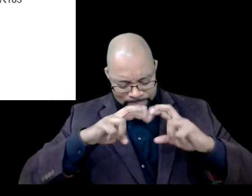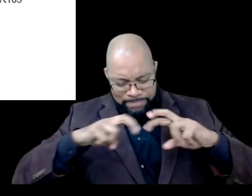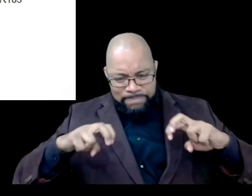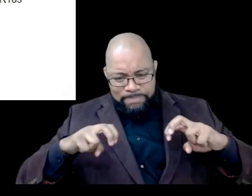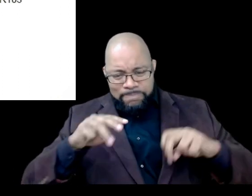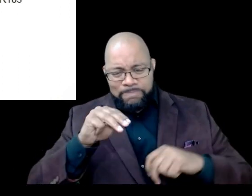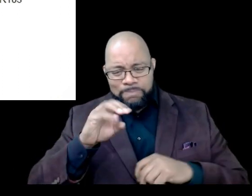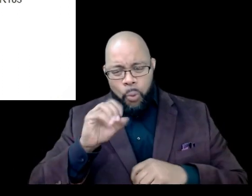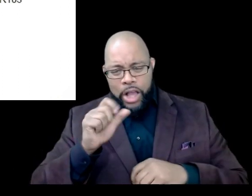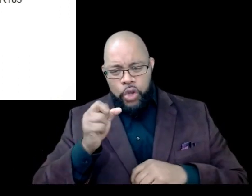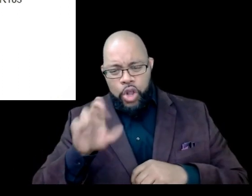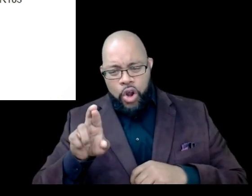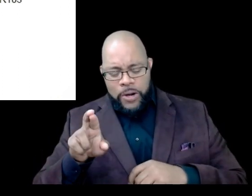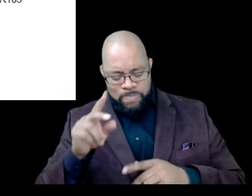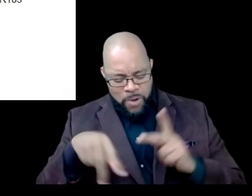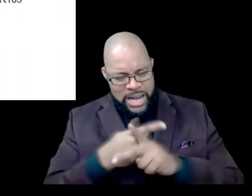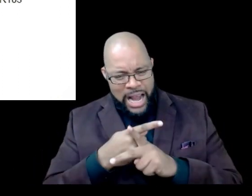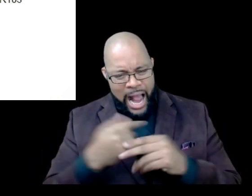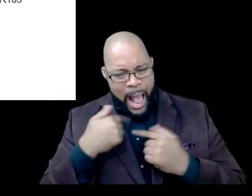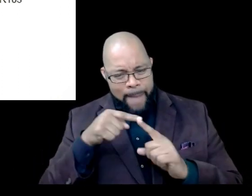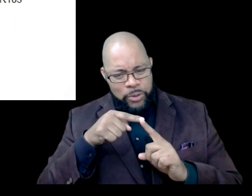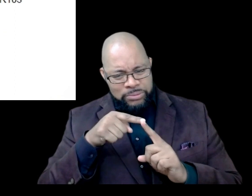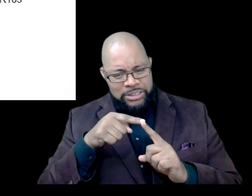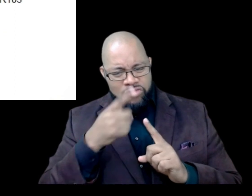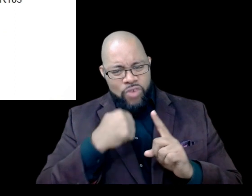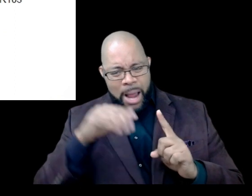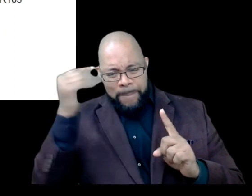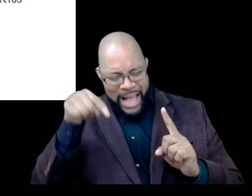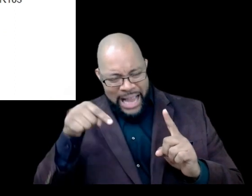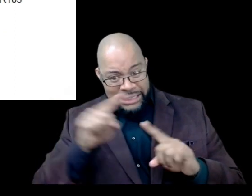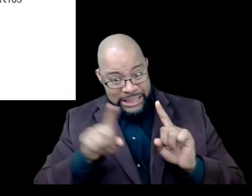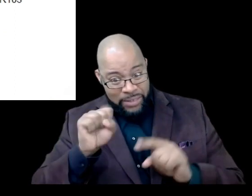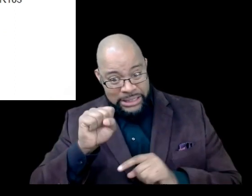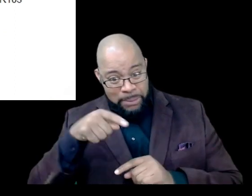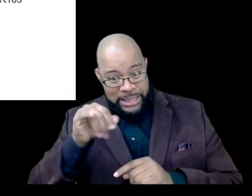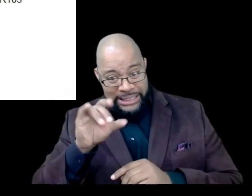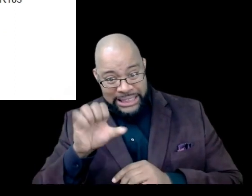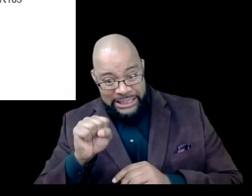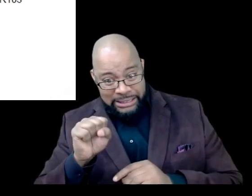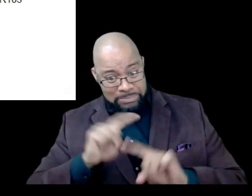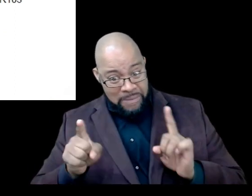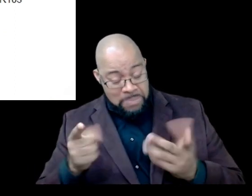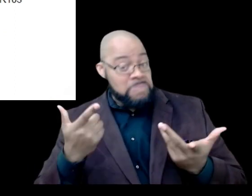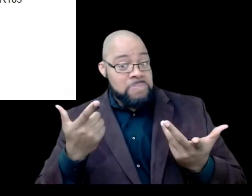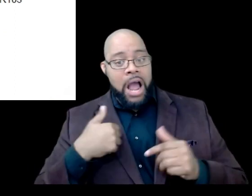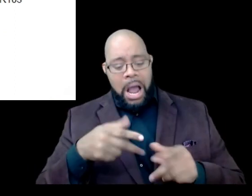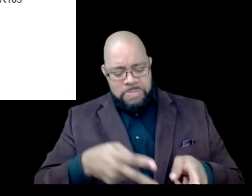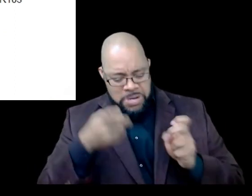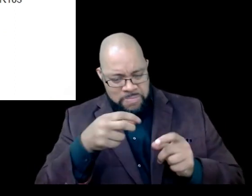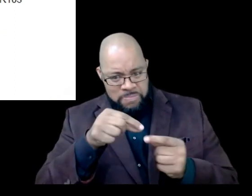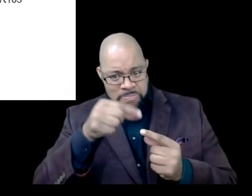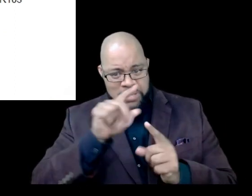molecular analysis. What type of species are they? The red and the black colomorphs. So I took